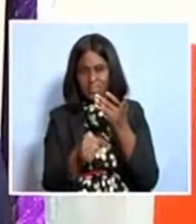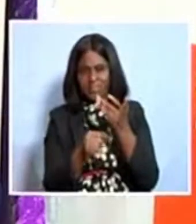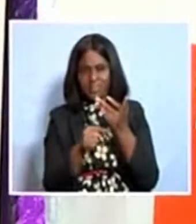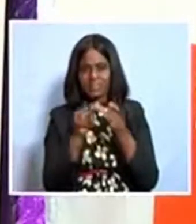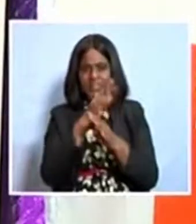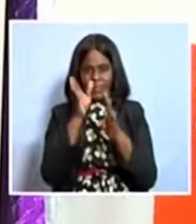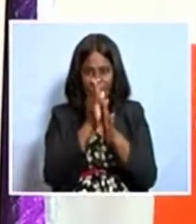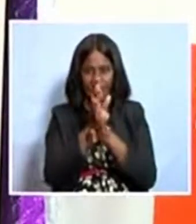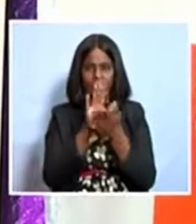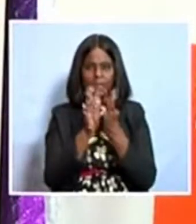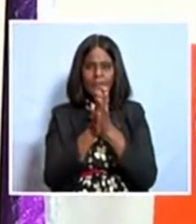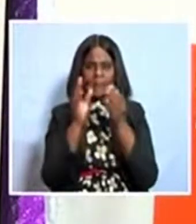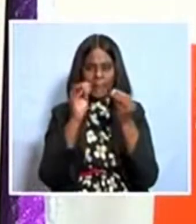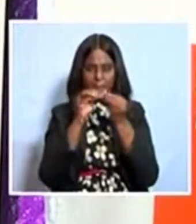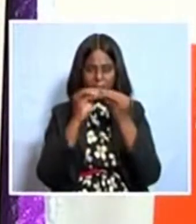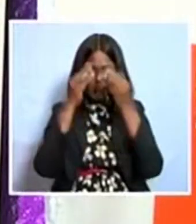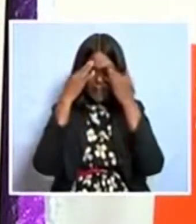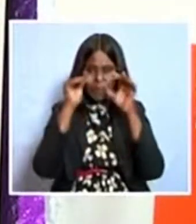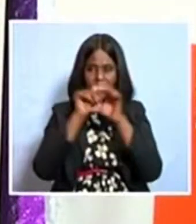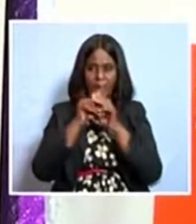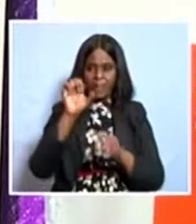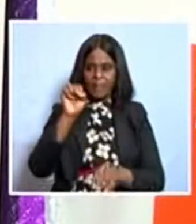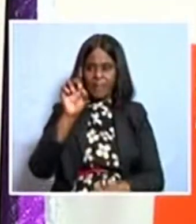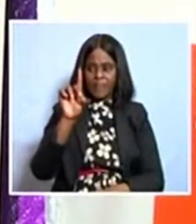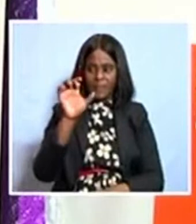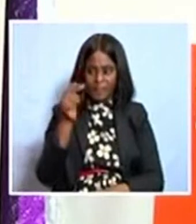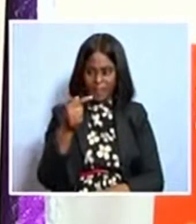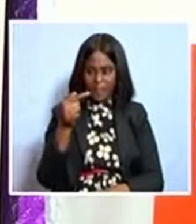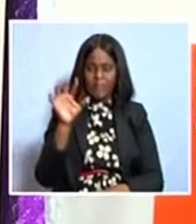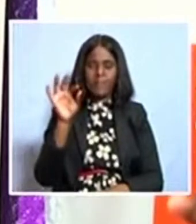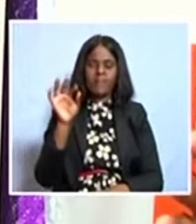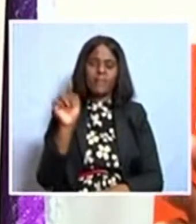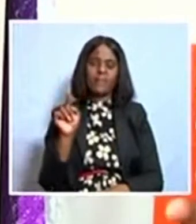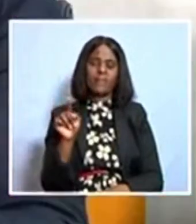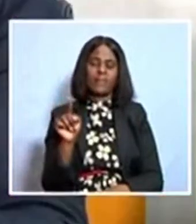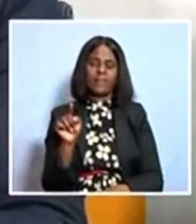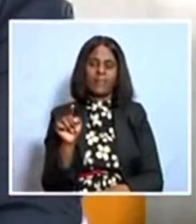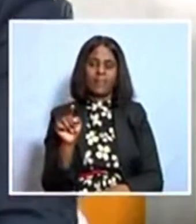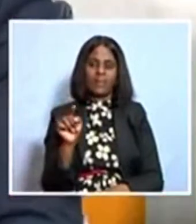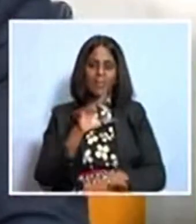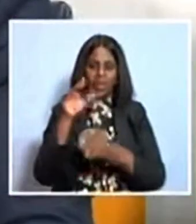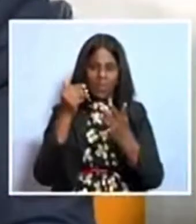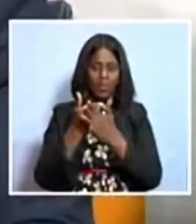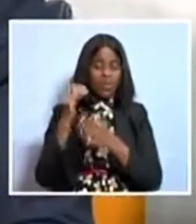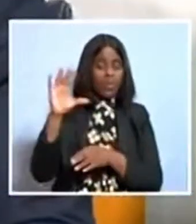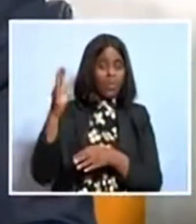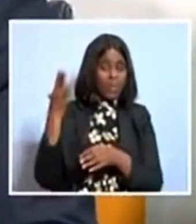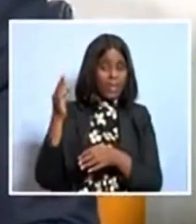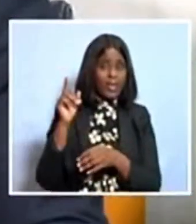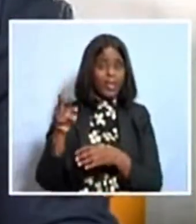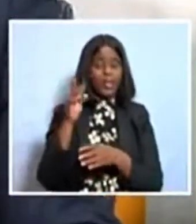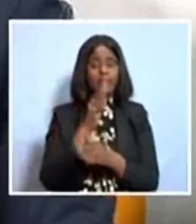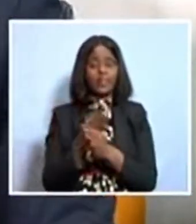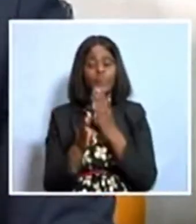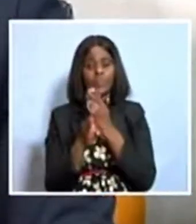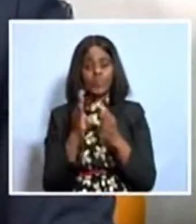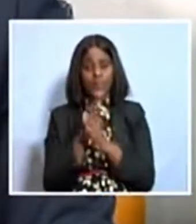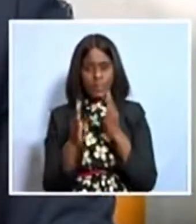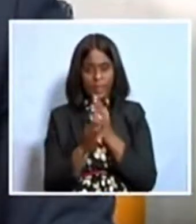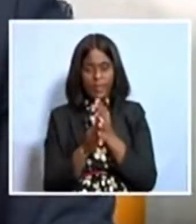speak to the realization of SDG 9? Yeah, thanks for that question. I mean, it all goes back to infrastructure.